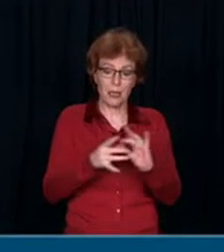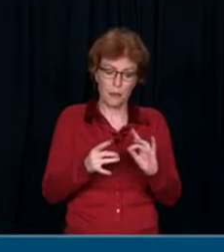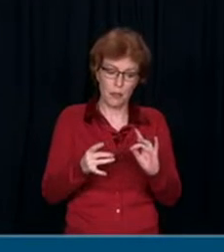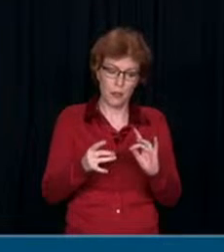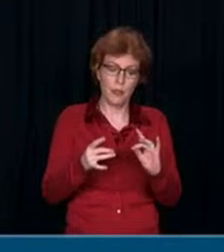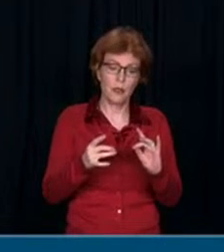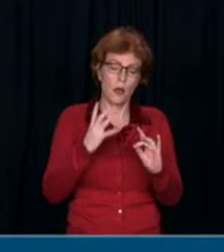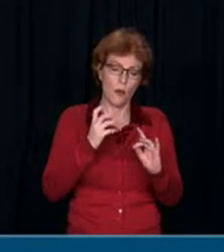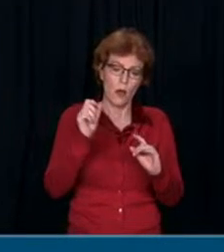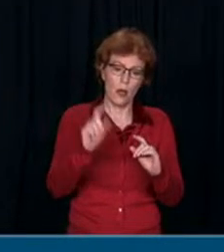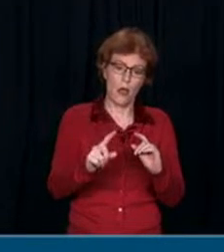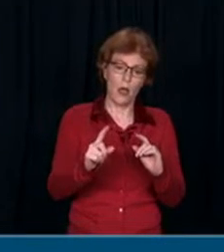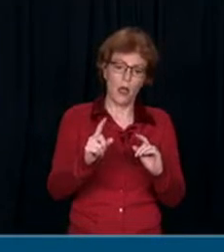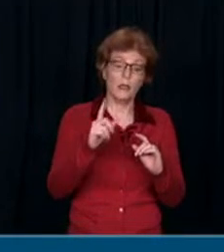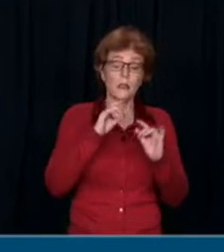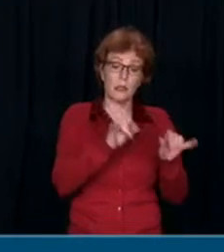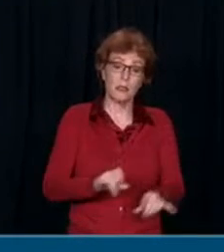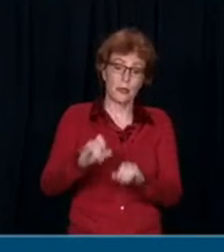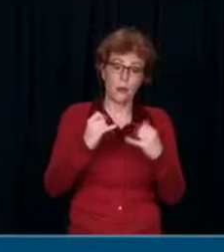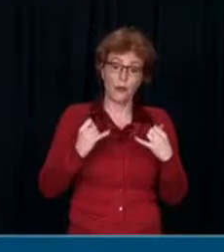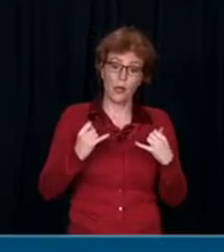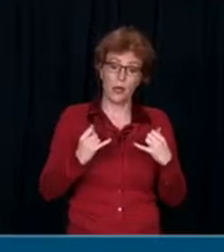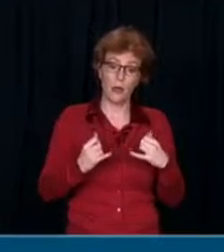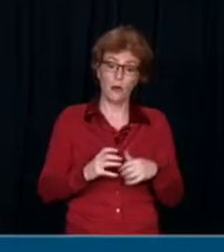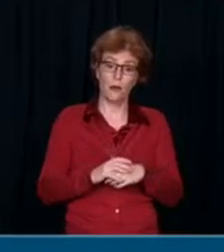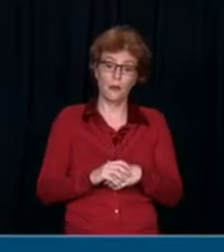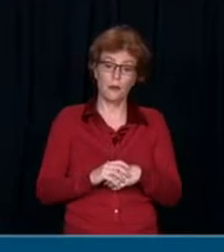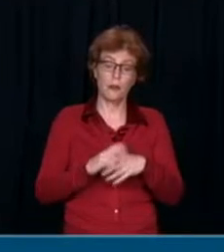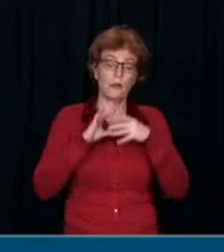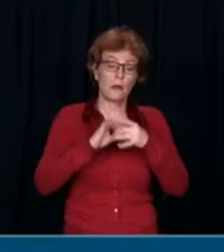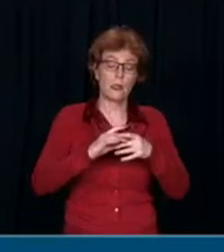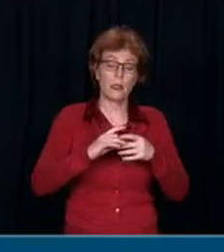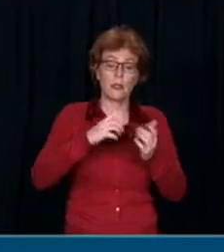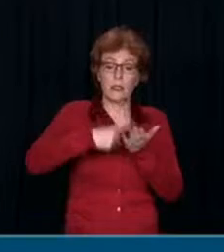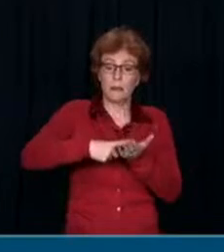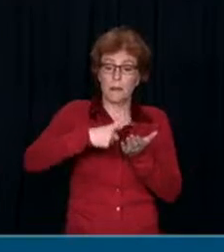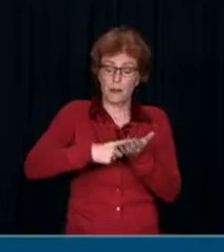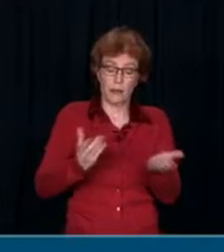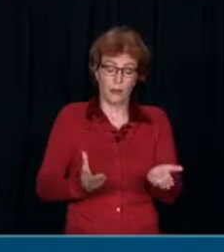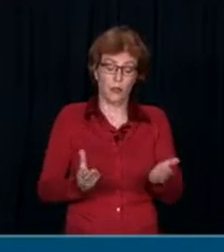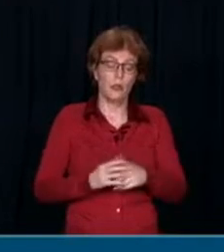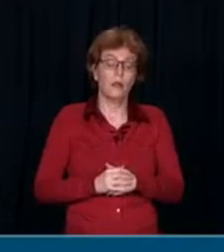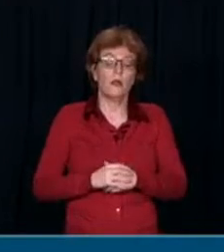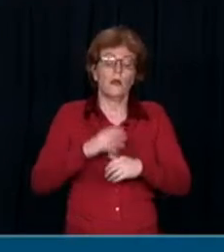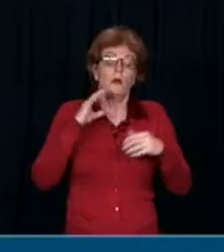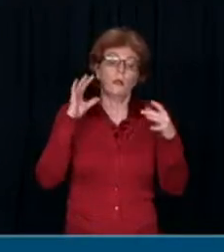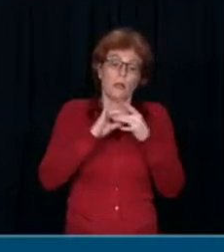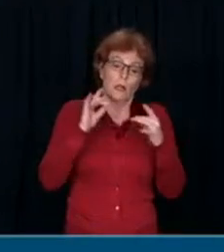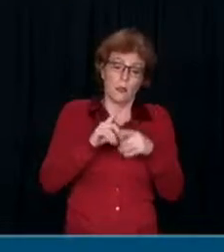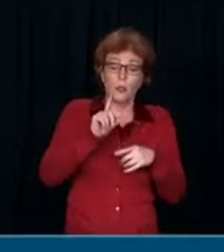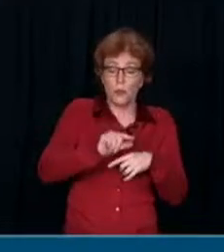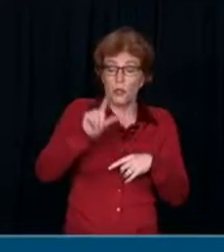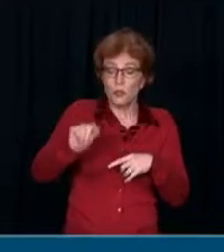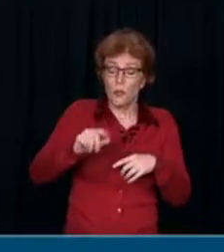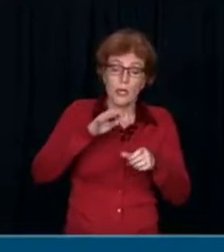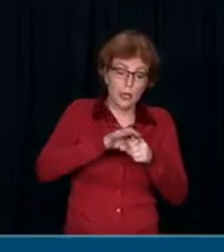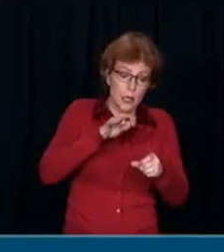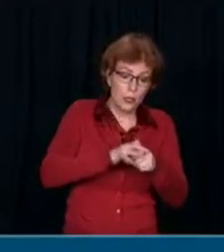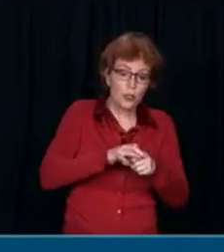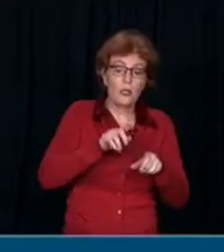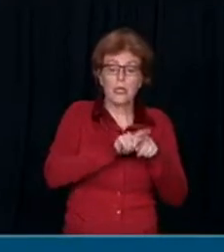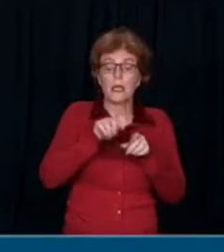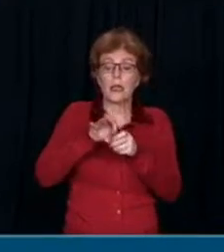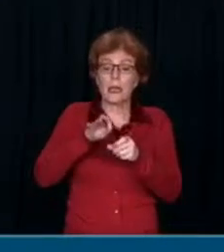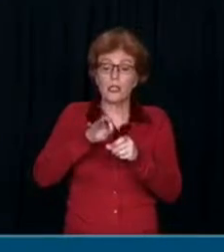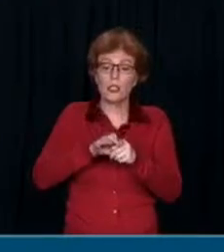want to ask, because it has become pretty standard now with debates here, when we talk about the 2020 election and